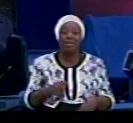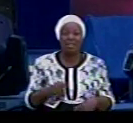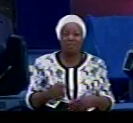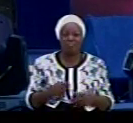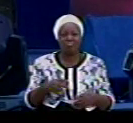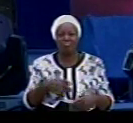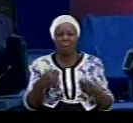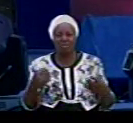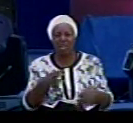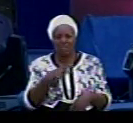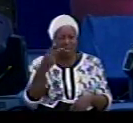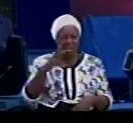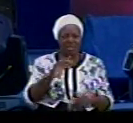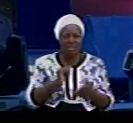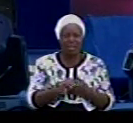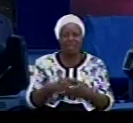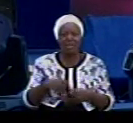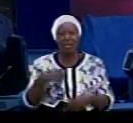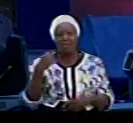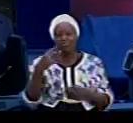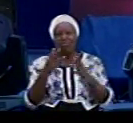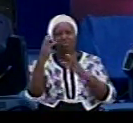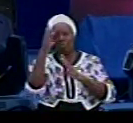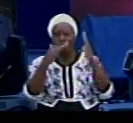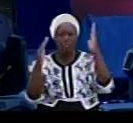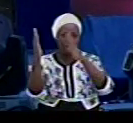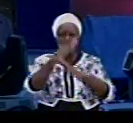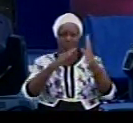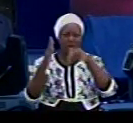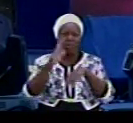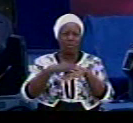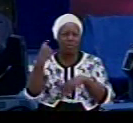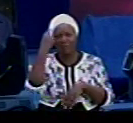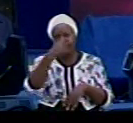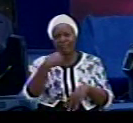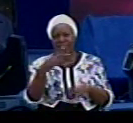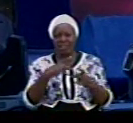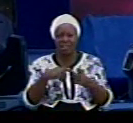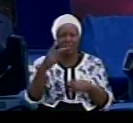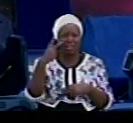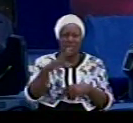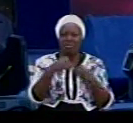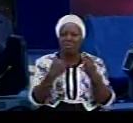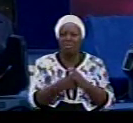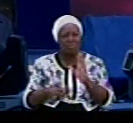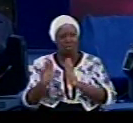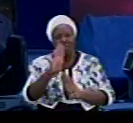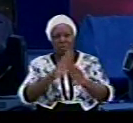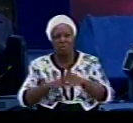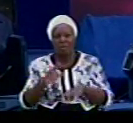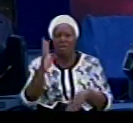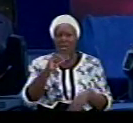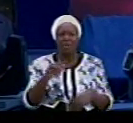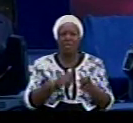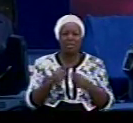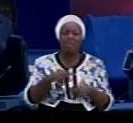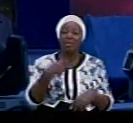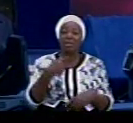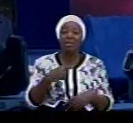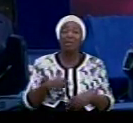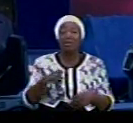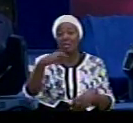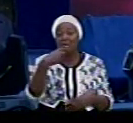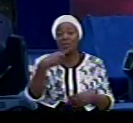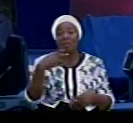face and see him being jerked and jolted, being tormented. He says, speak the word, and